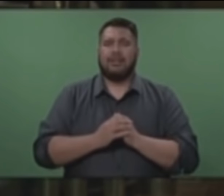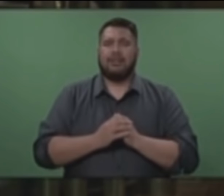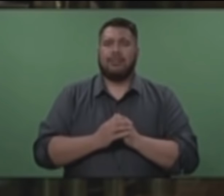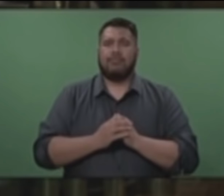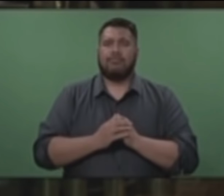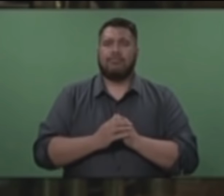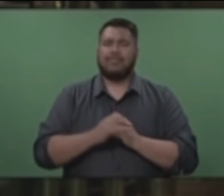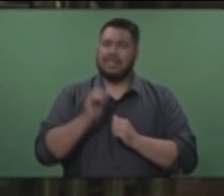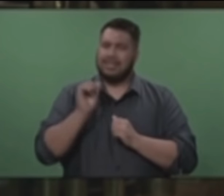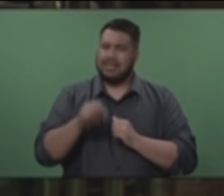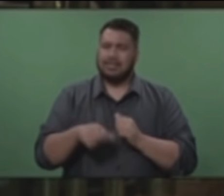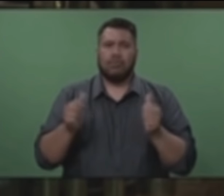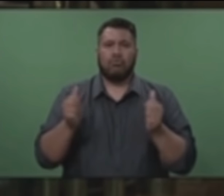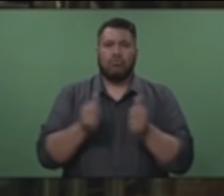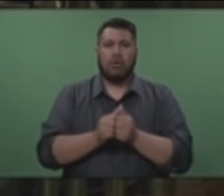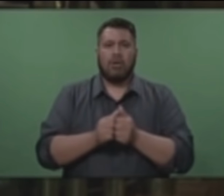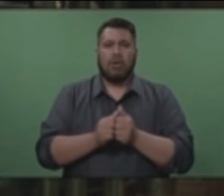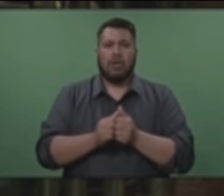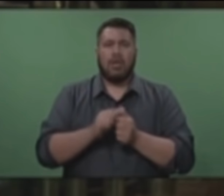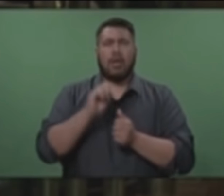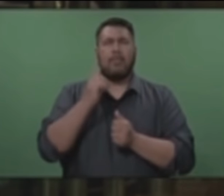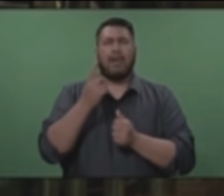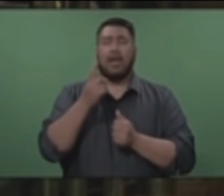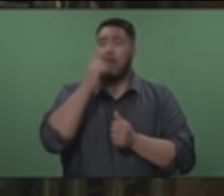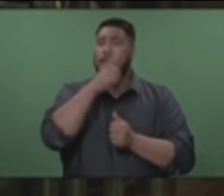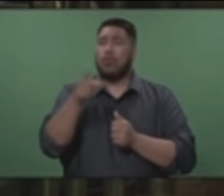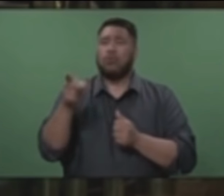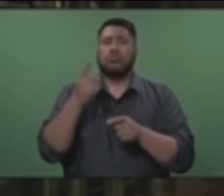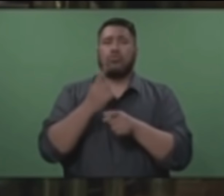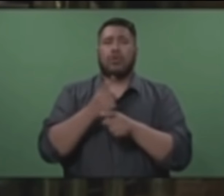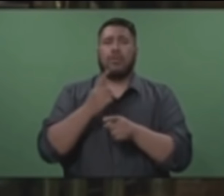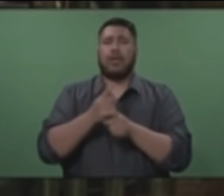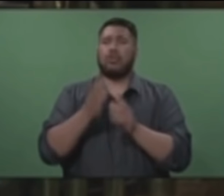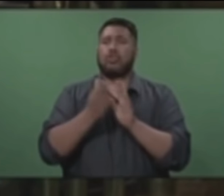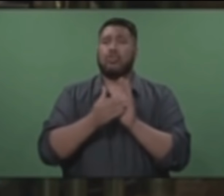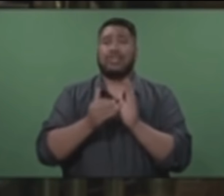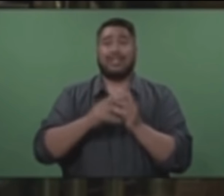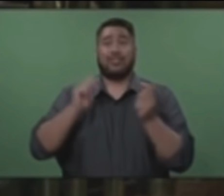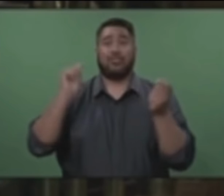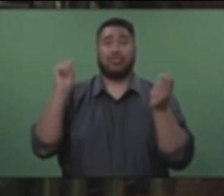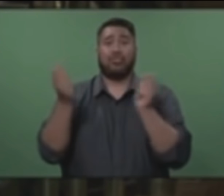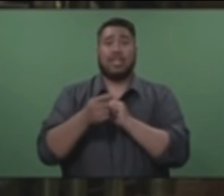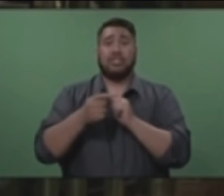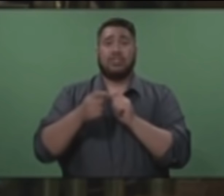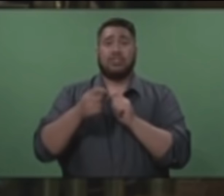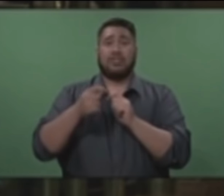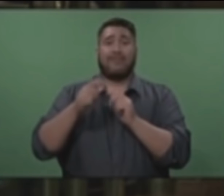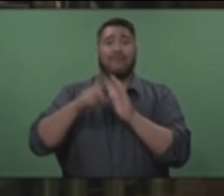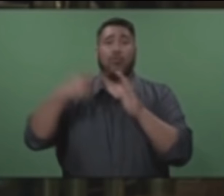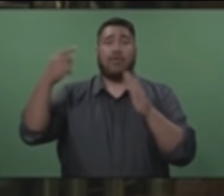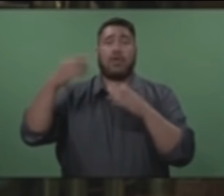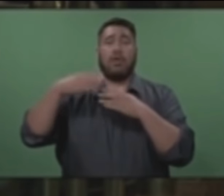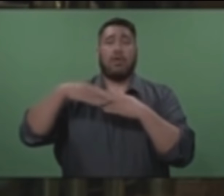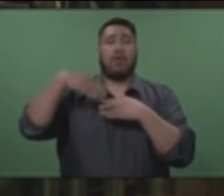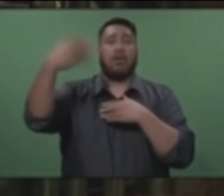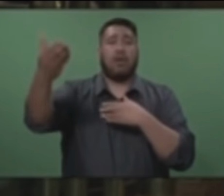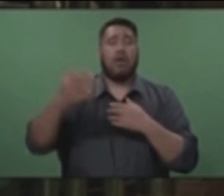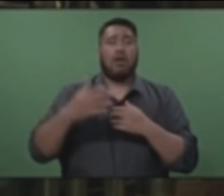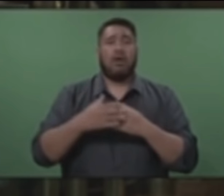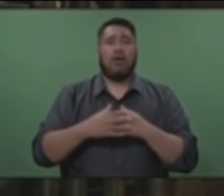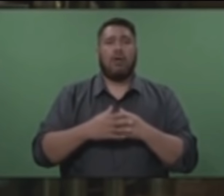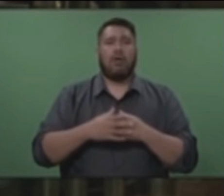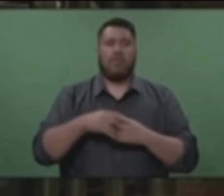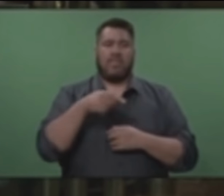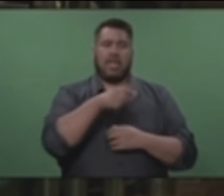our country has changed forever. Changing New Zealand was the terrorists' objective. Changing